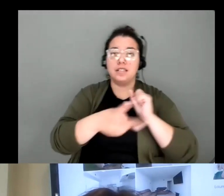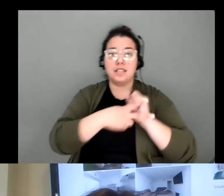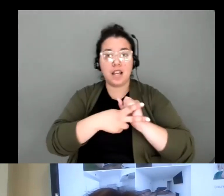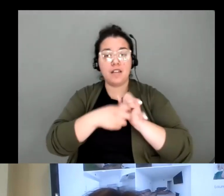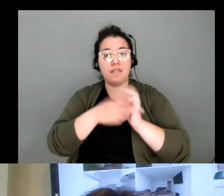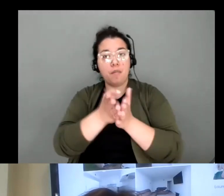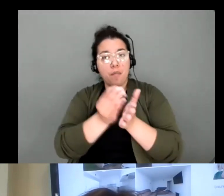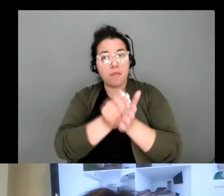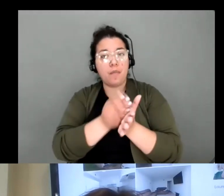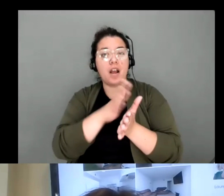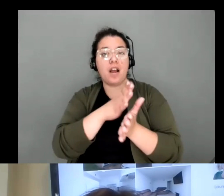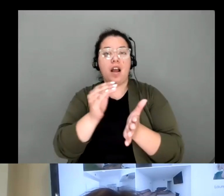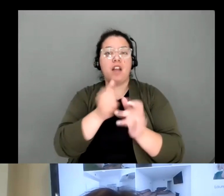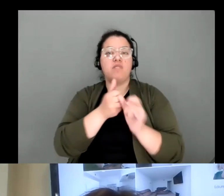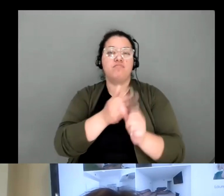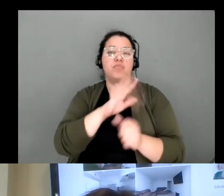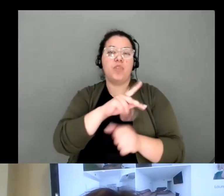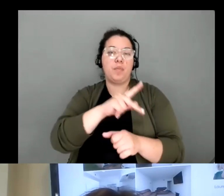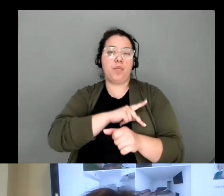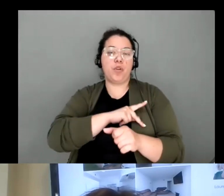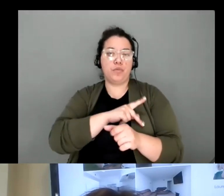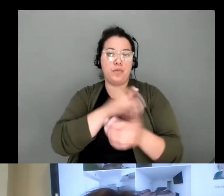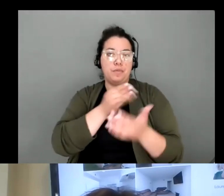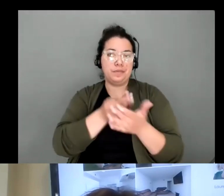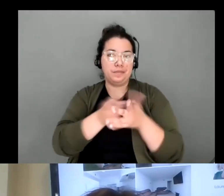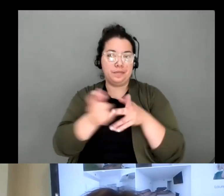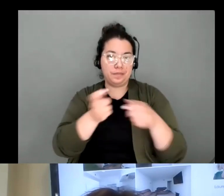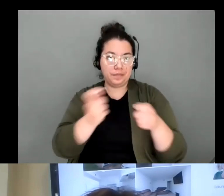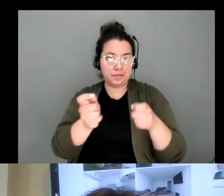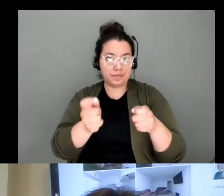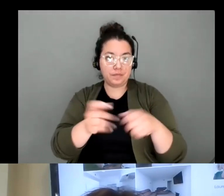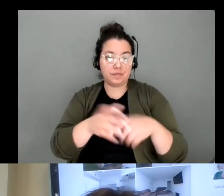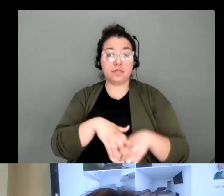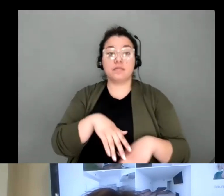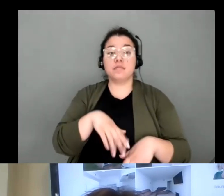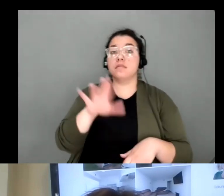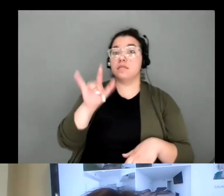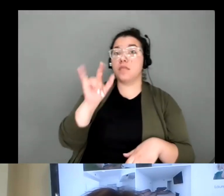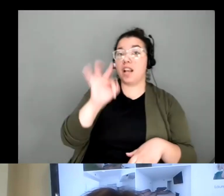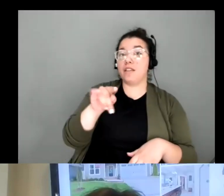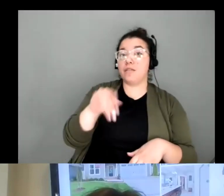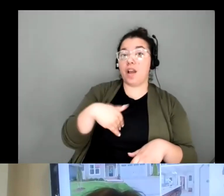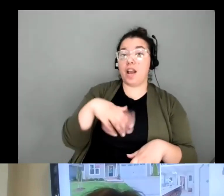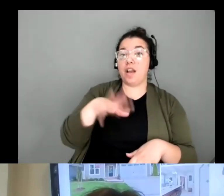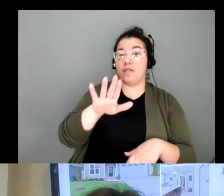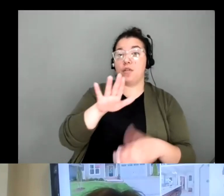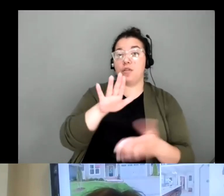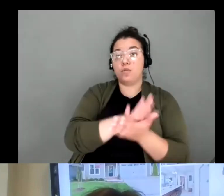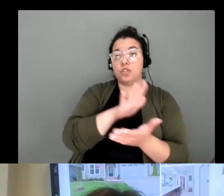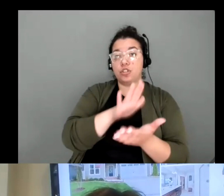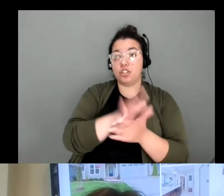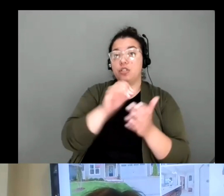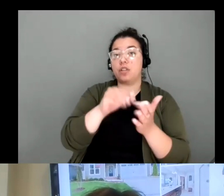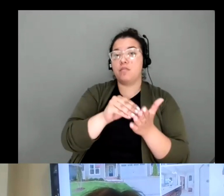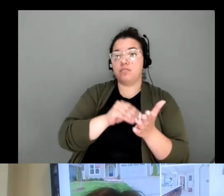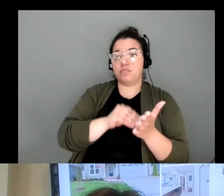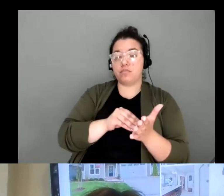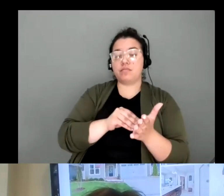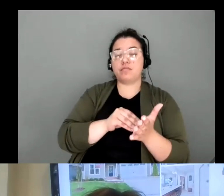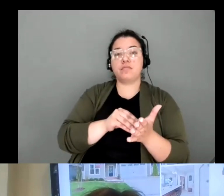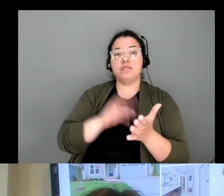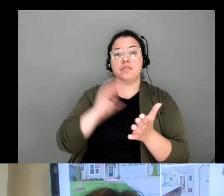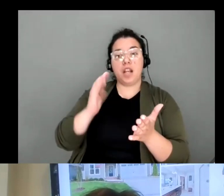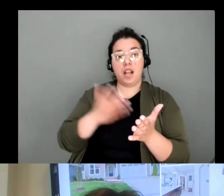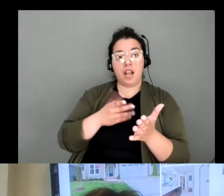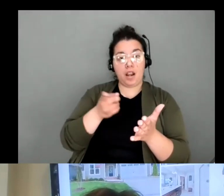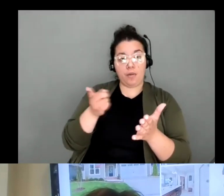personal finances. And for the students who have our worksheet, otherwise you can just write this down. One of the questions is, what would our guests recommend you do now